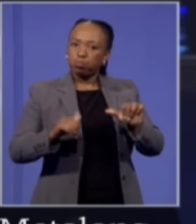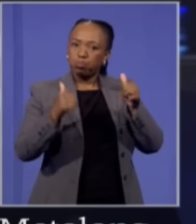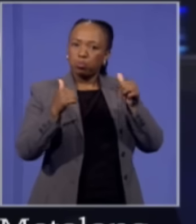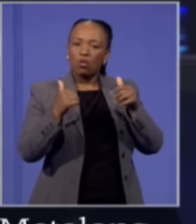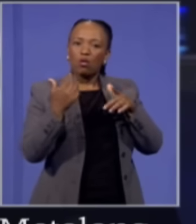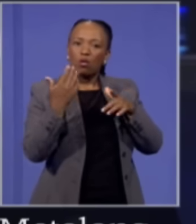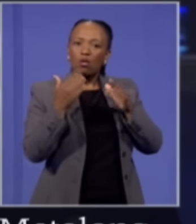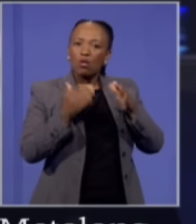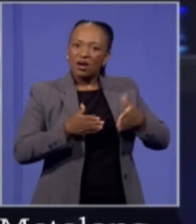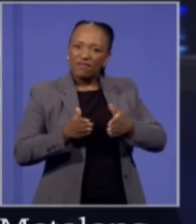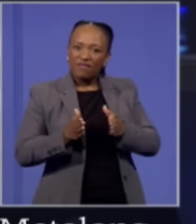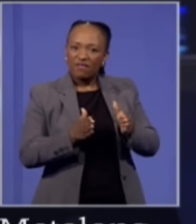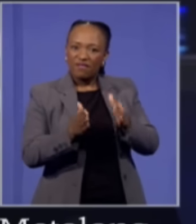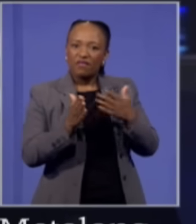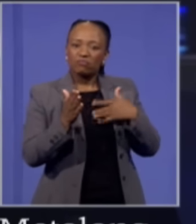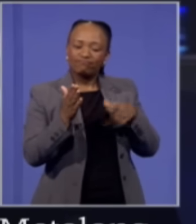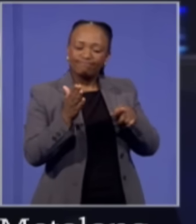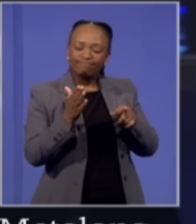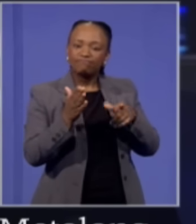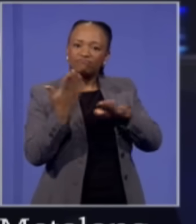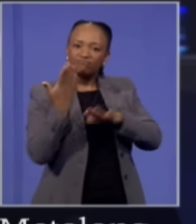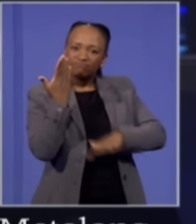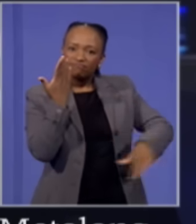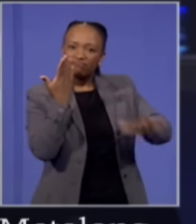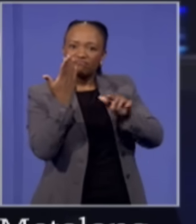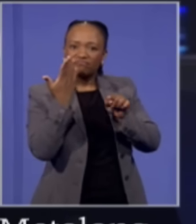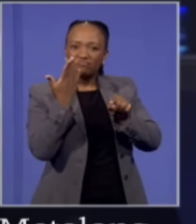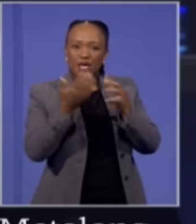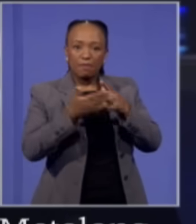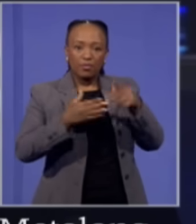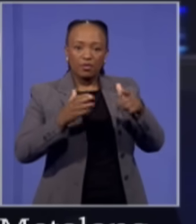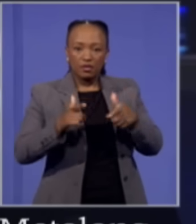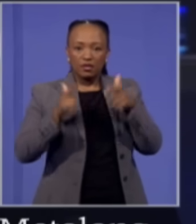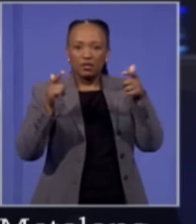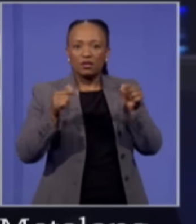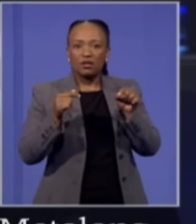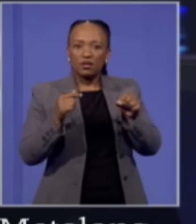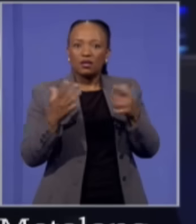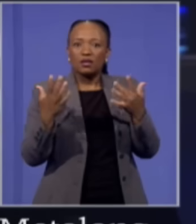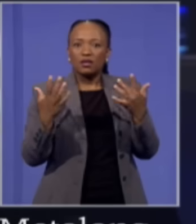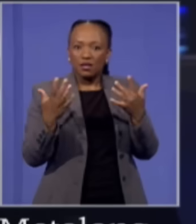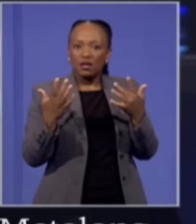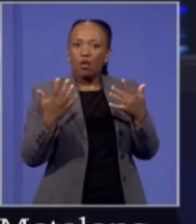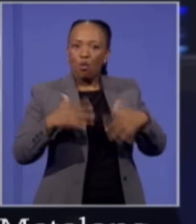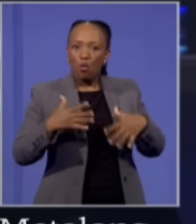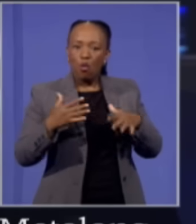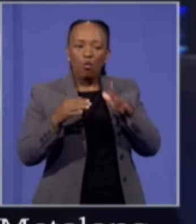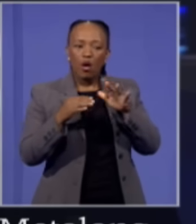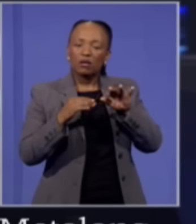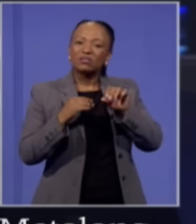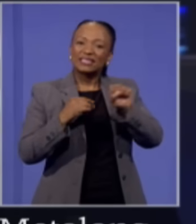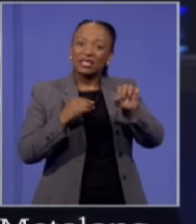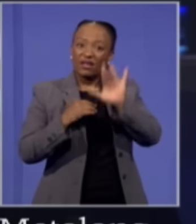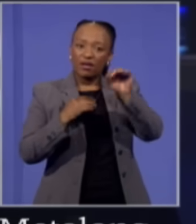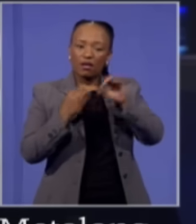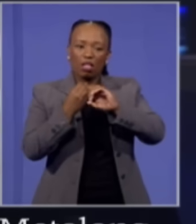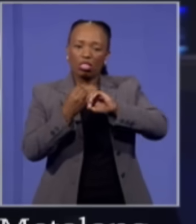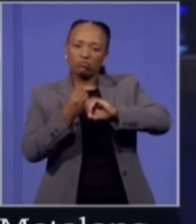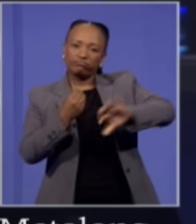Matolong. Ha boholo ba metsi bo tswang projekeng ena ke ele metsi a dihlaba a fepelang Afrika Borwa.